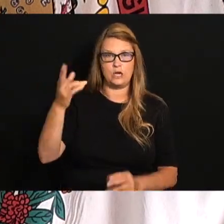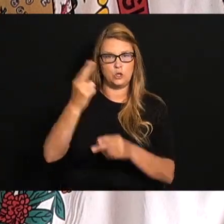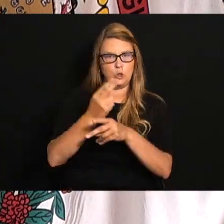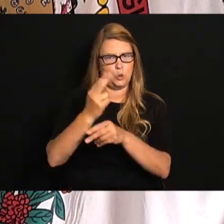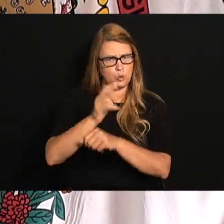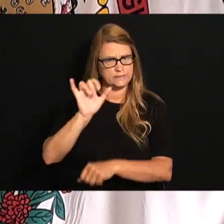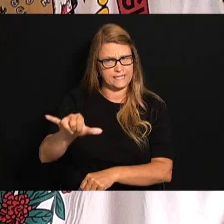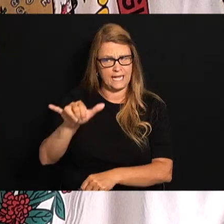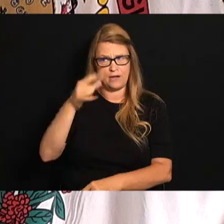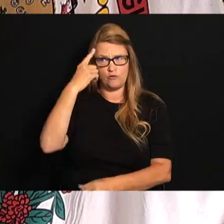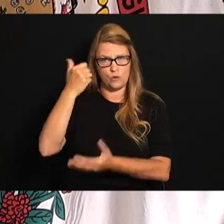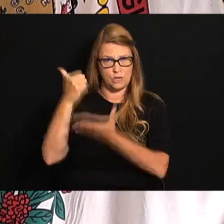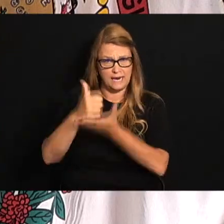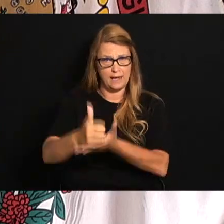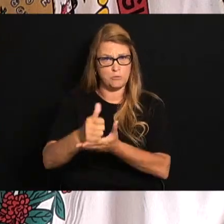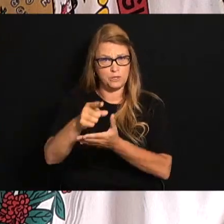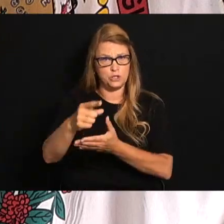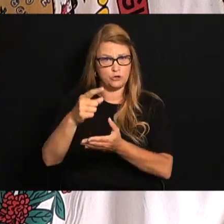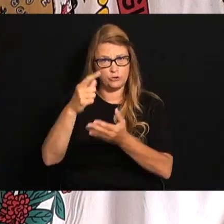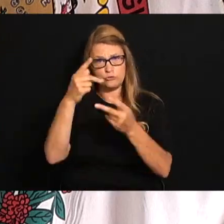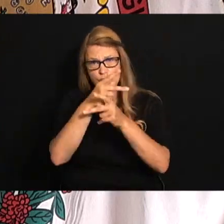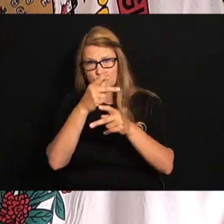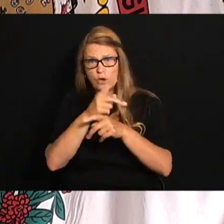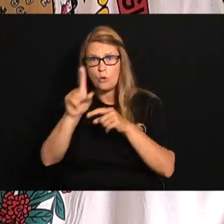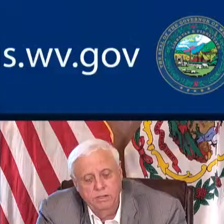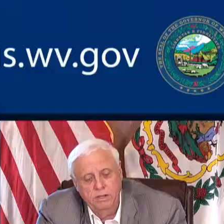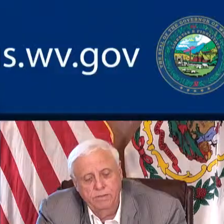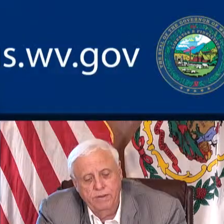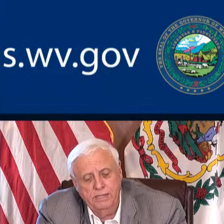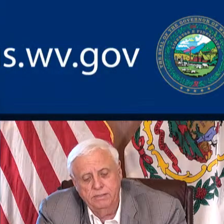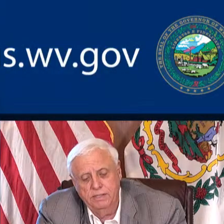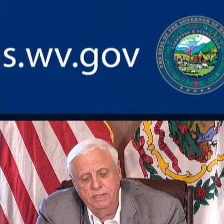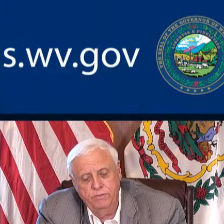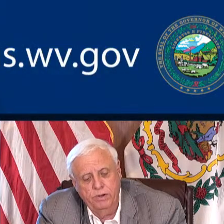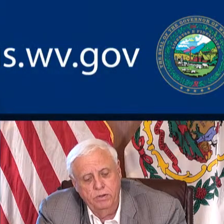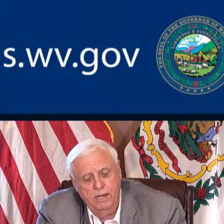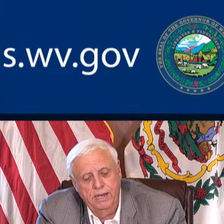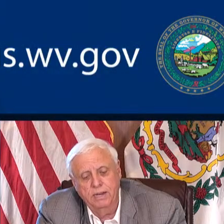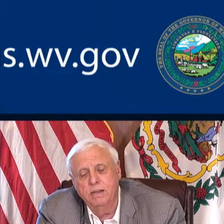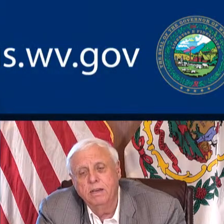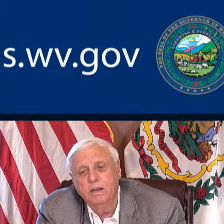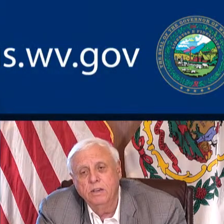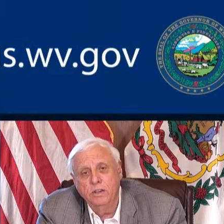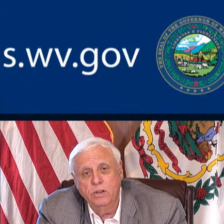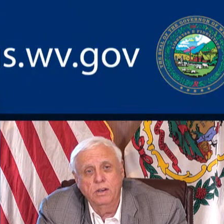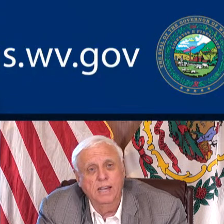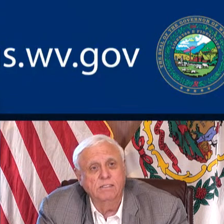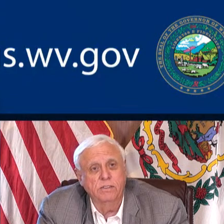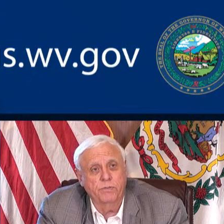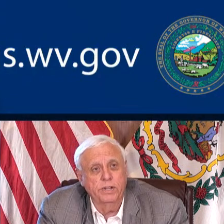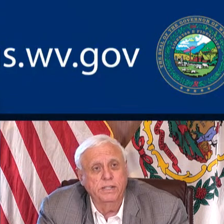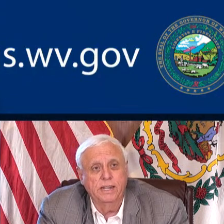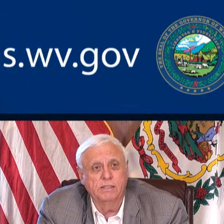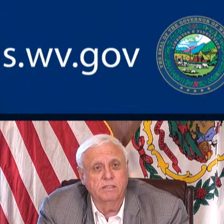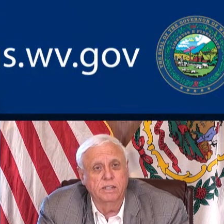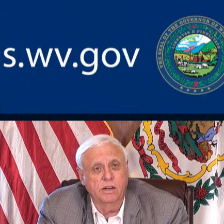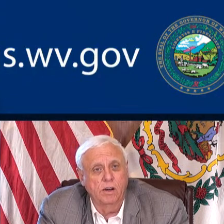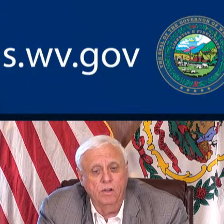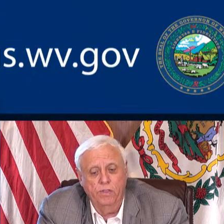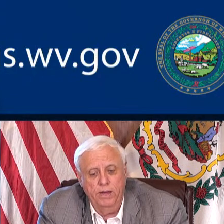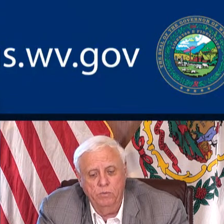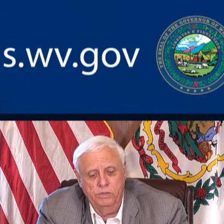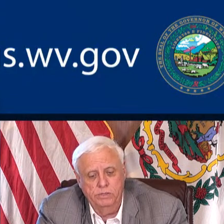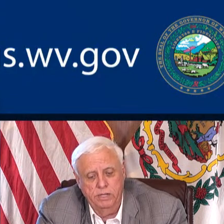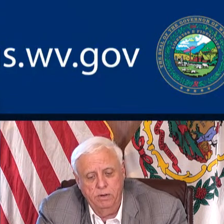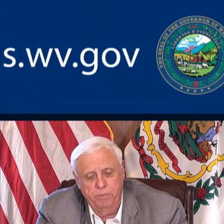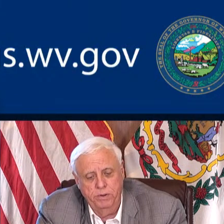that. Utilize our vaccine COVID, vaccine info line. Utilize the free testing. All